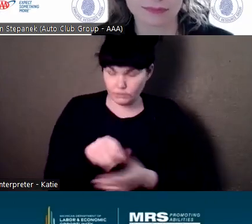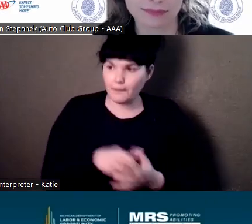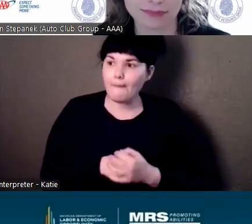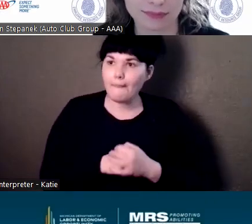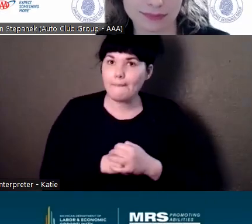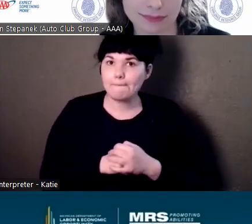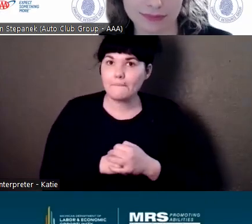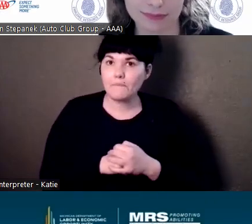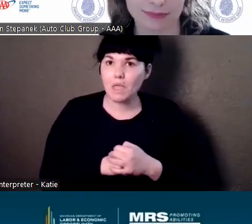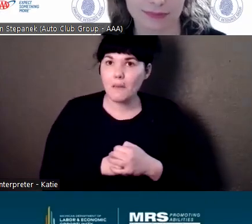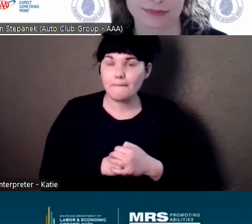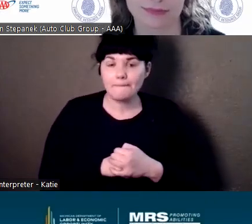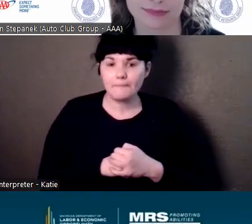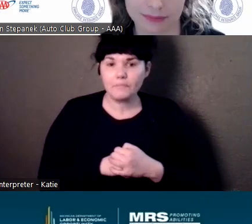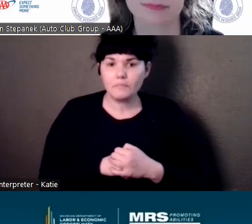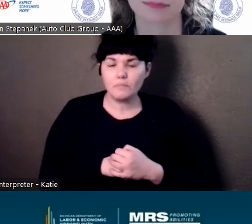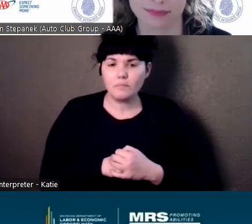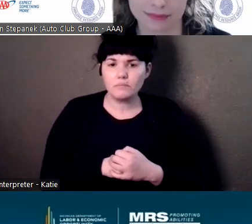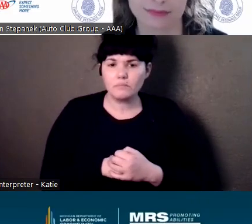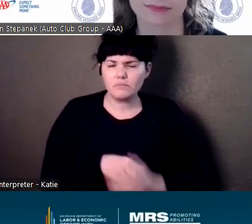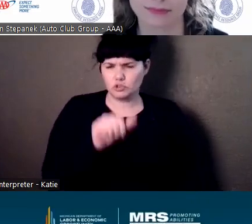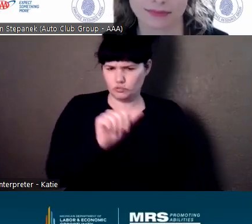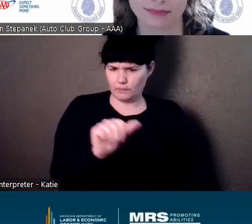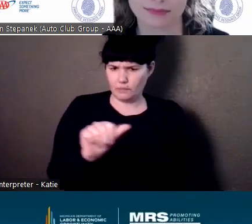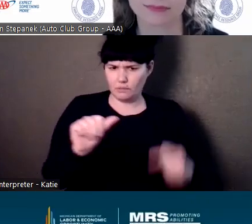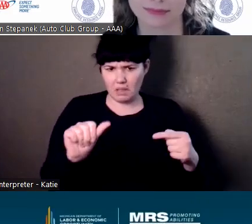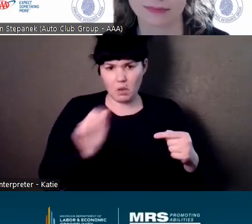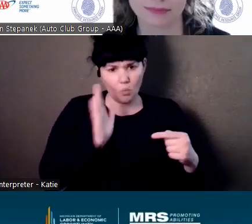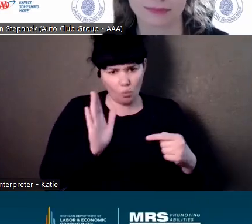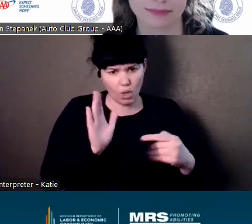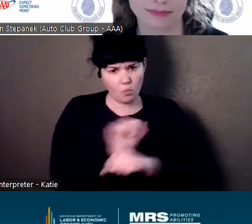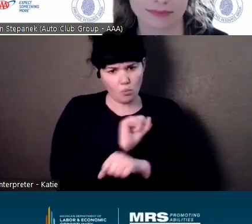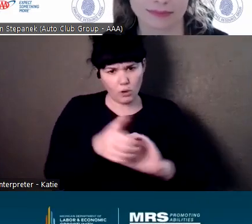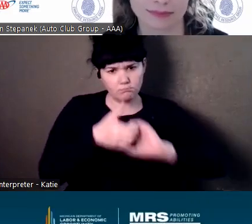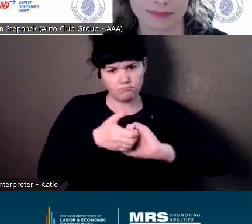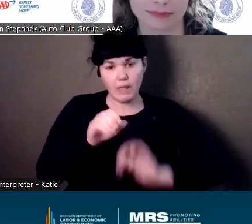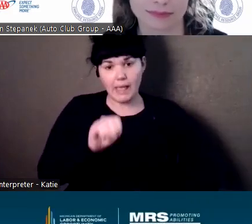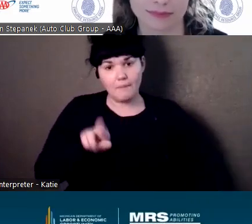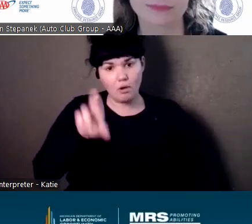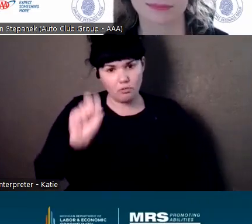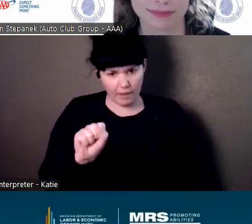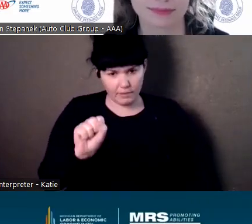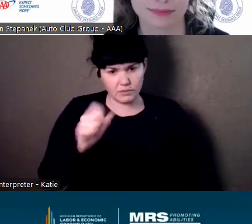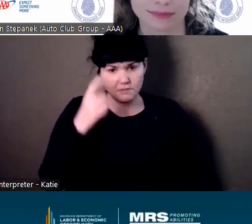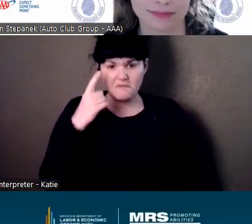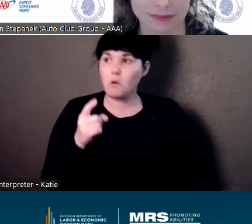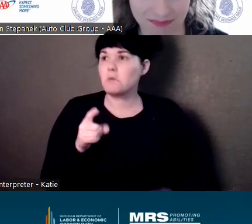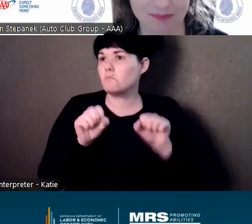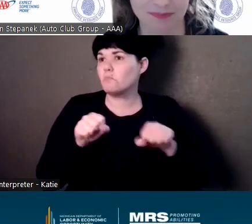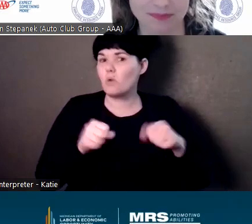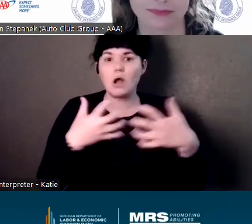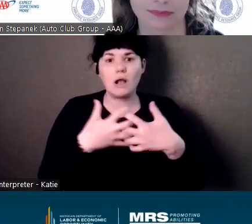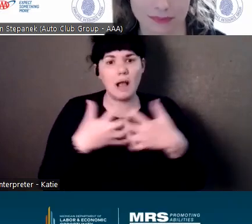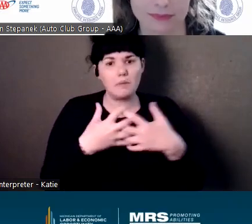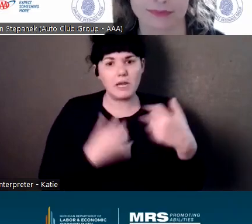was, will AAA work with MRS to explore potential accommodations for MRS customers interested